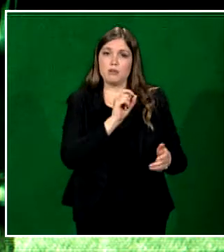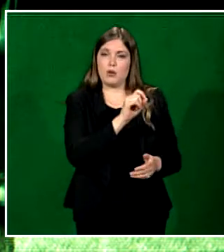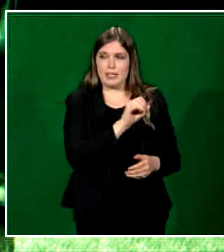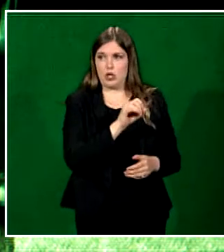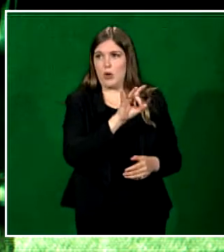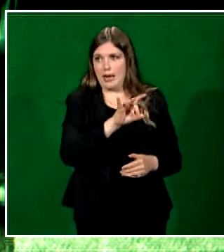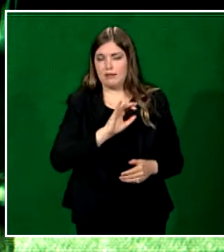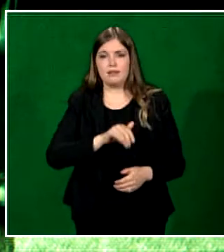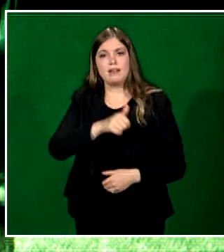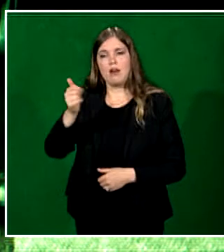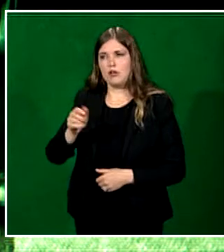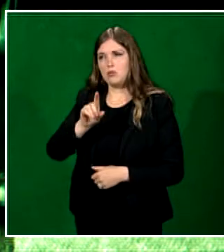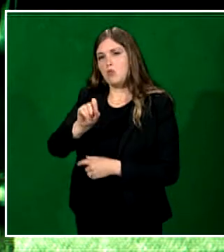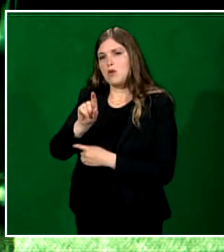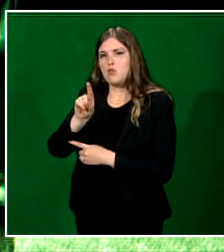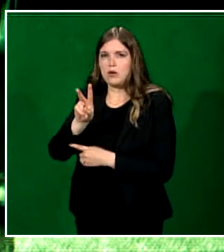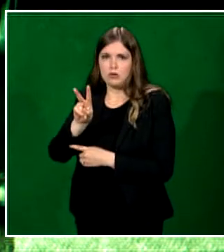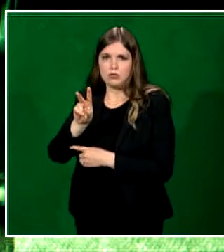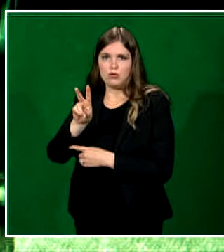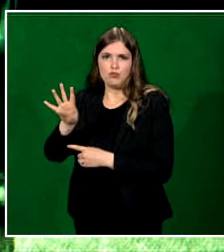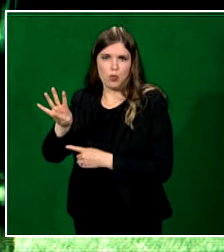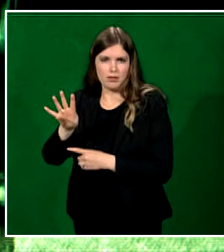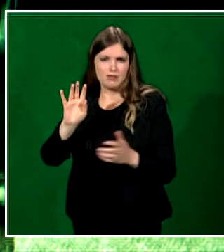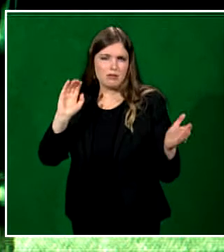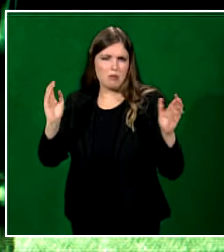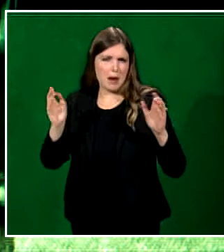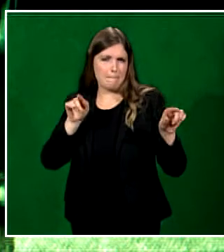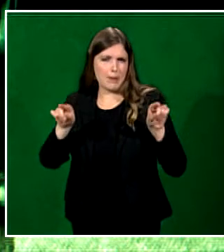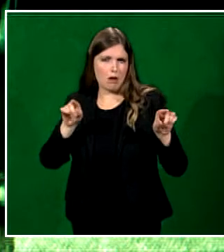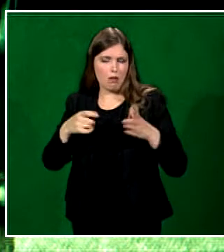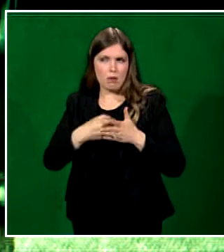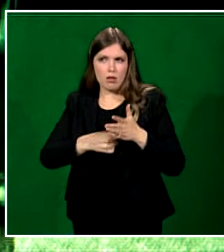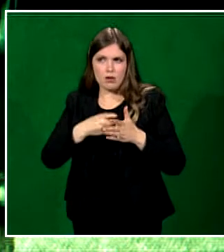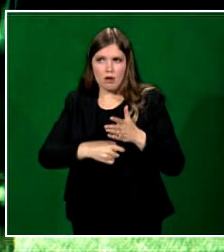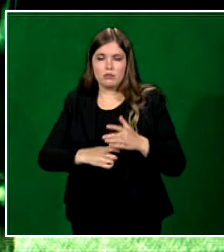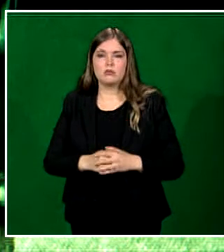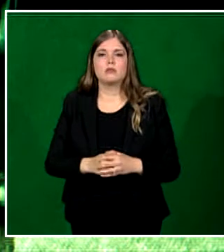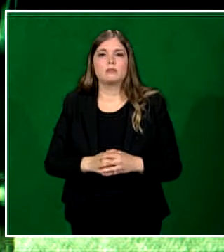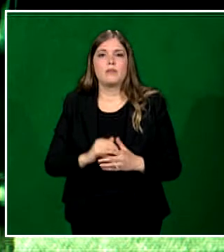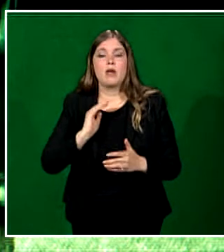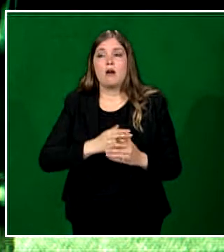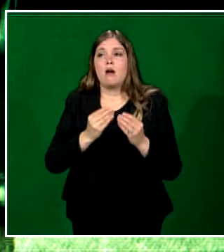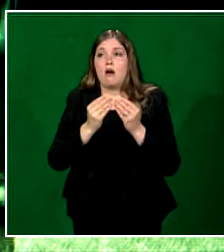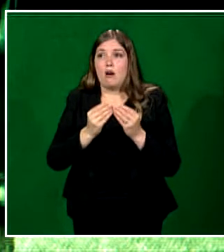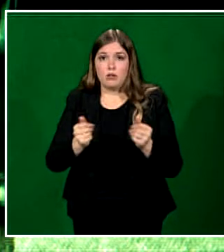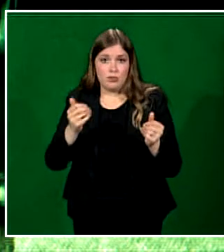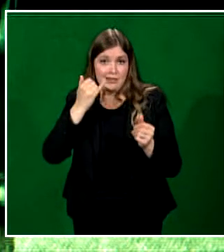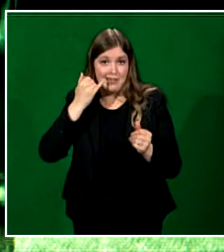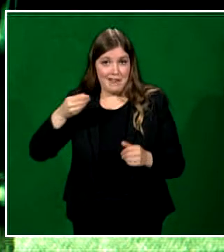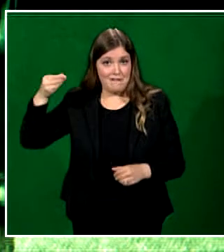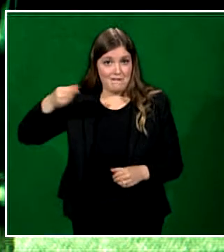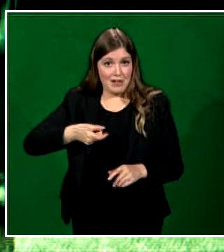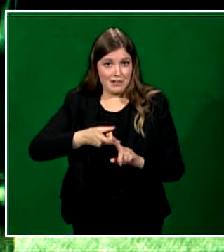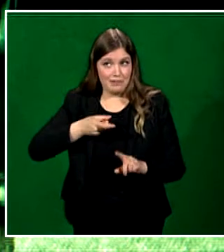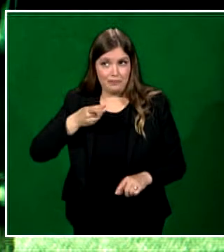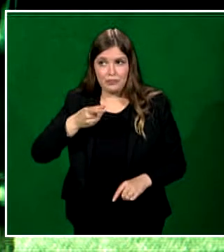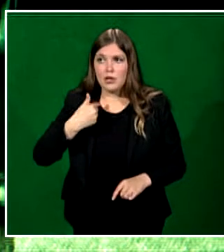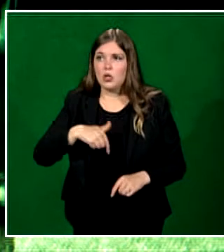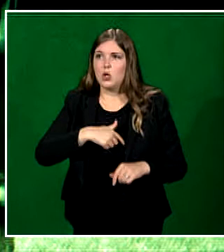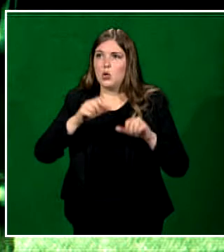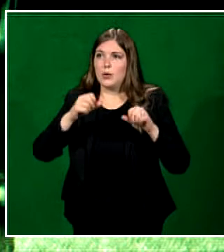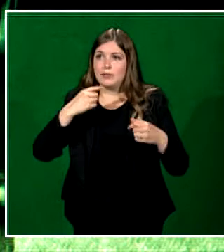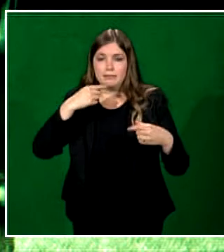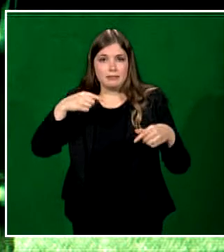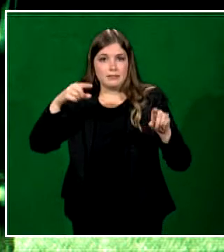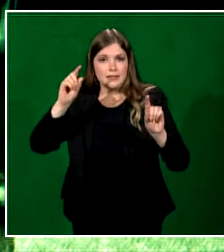products. Next slide. We further considered a situation if all hyacinth is exhausted due to high harvesting rates, and we idealized